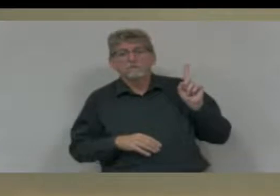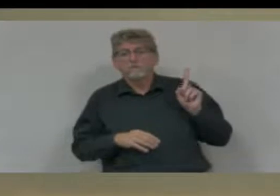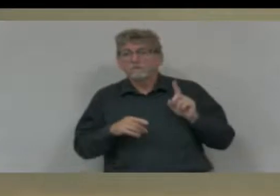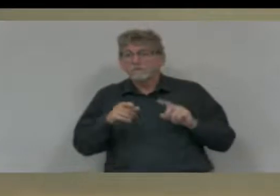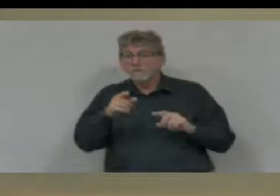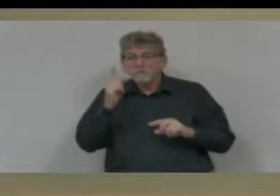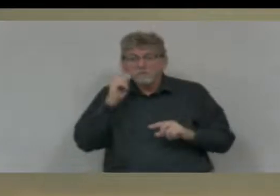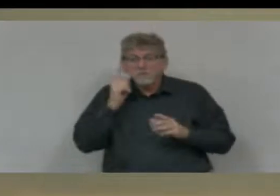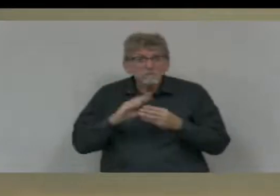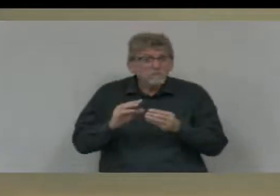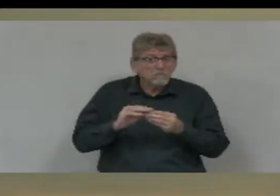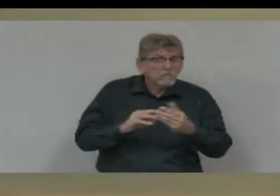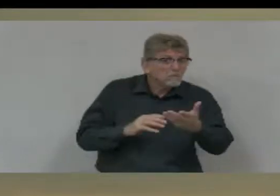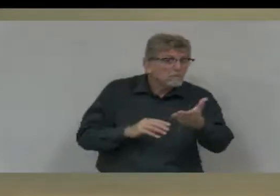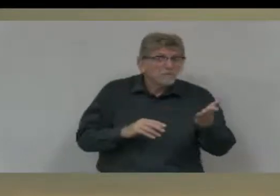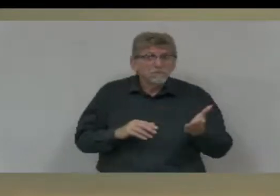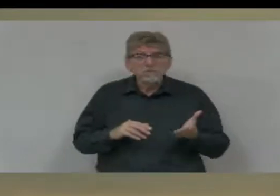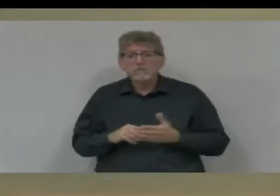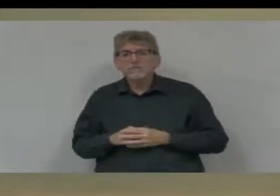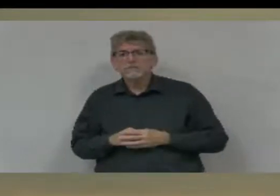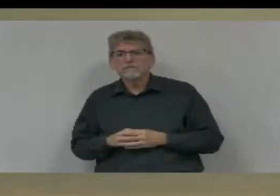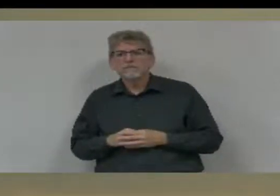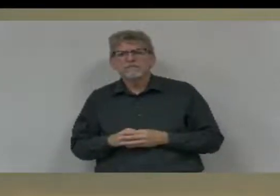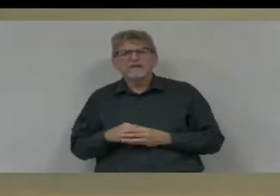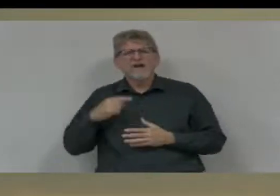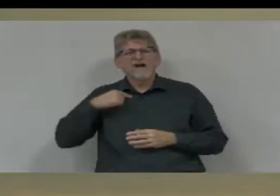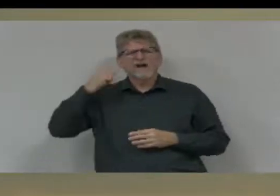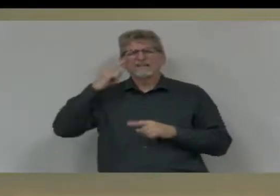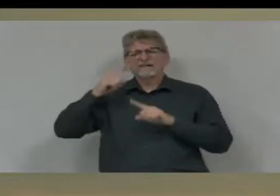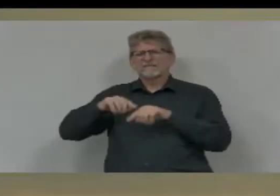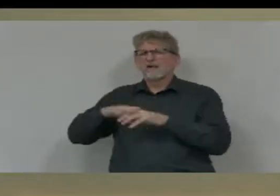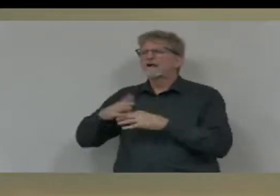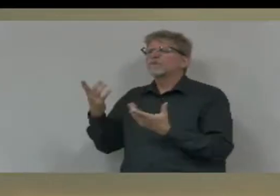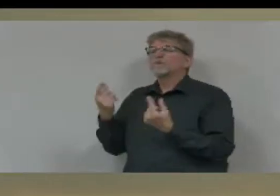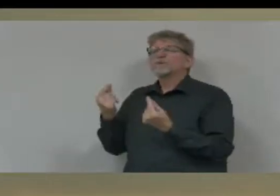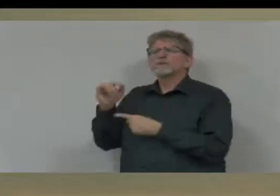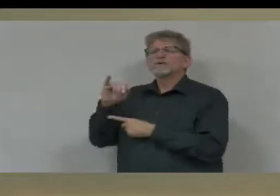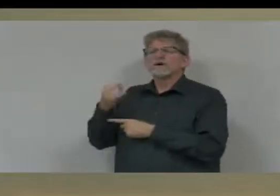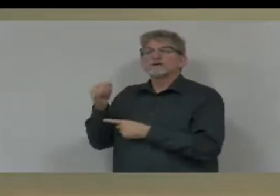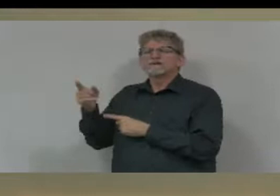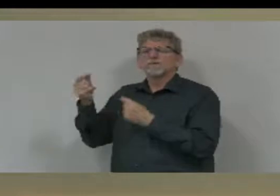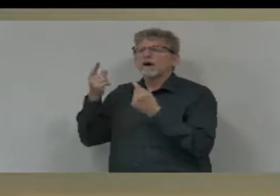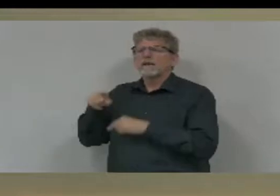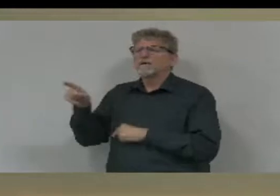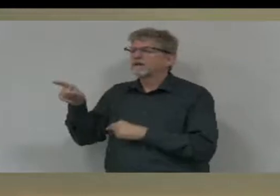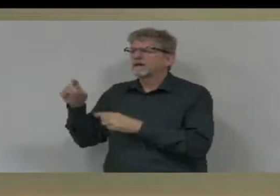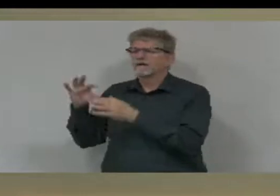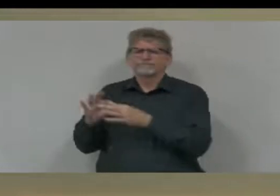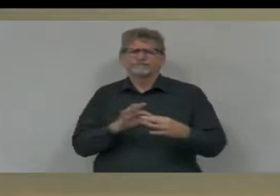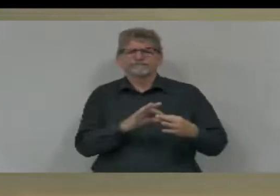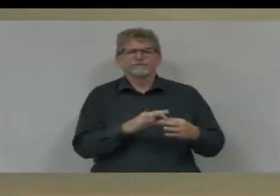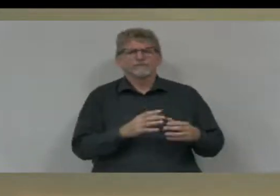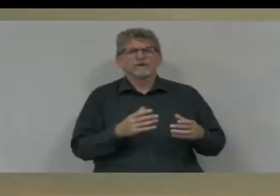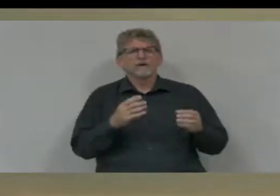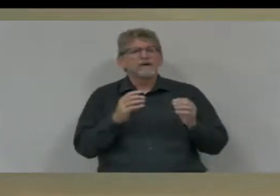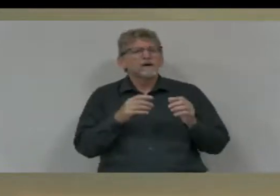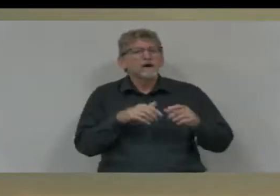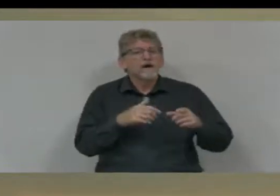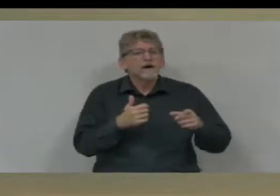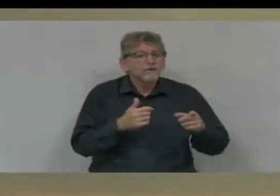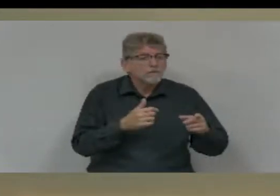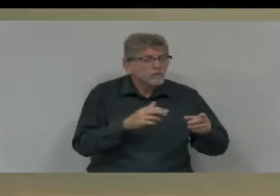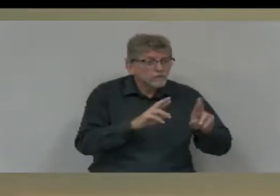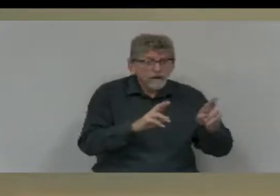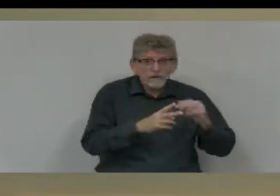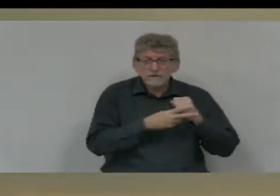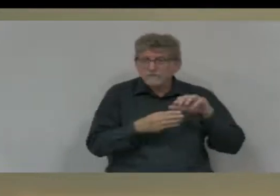I think it depends on the Johnson & Johnson supply right now, right? So all the rest of it's pretty much saved for the mass clinic at the